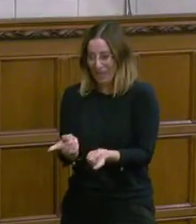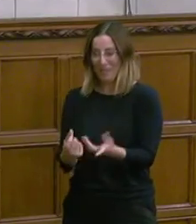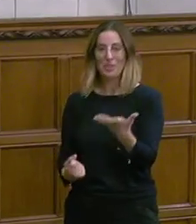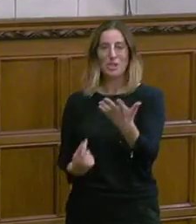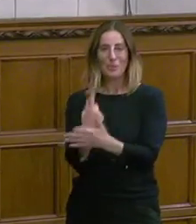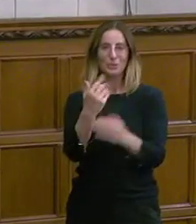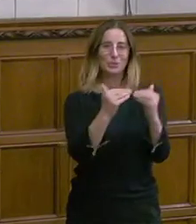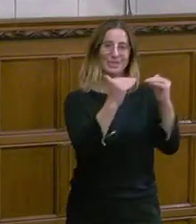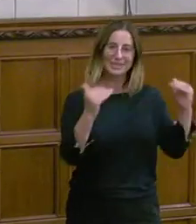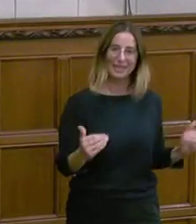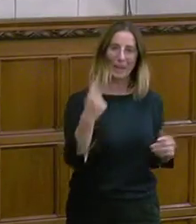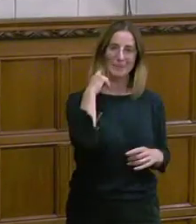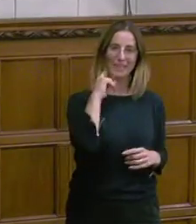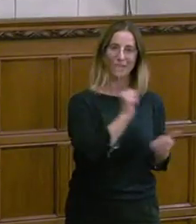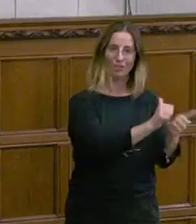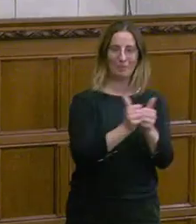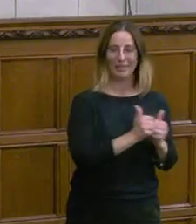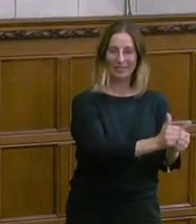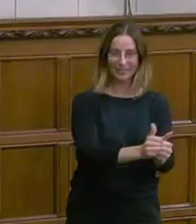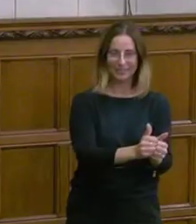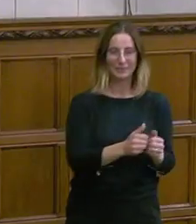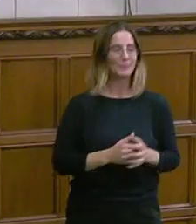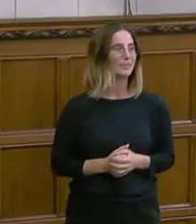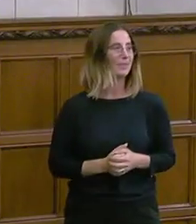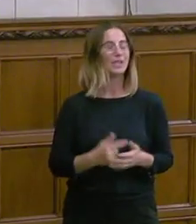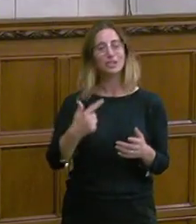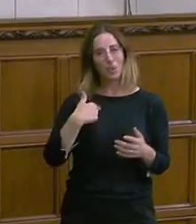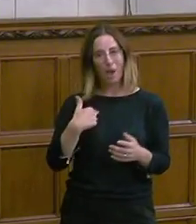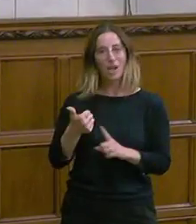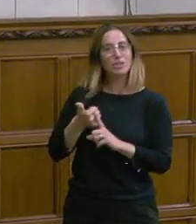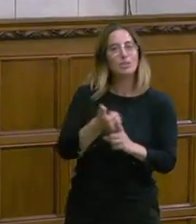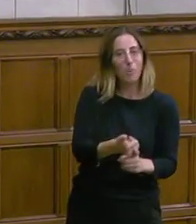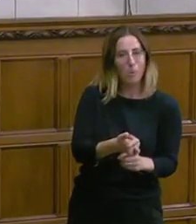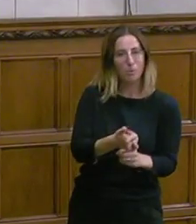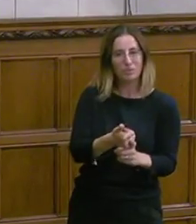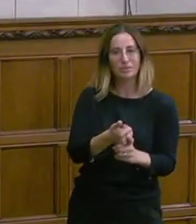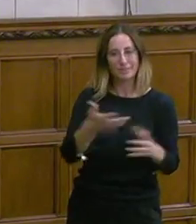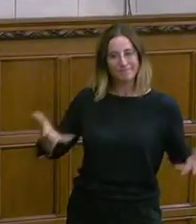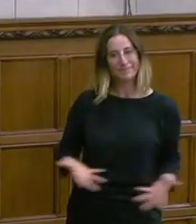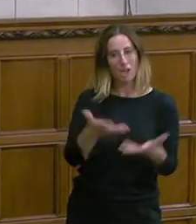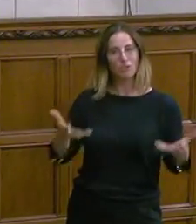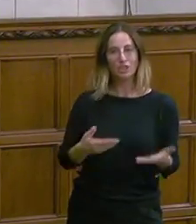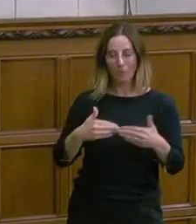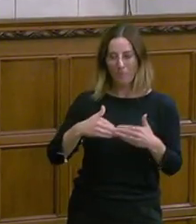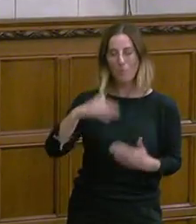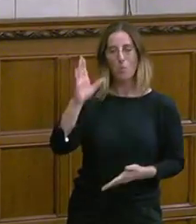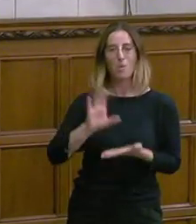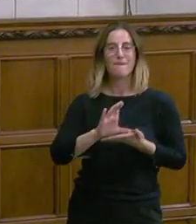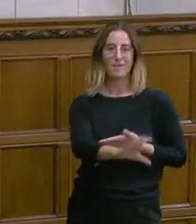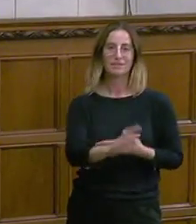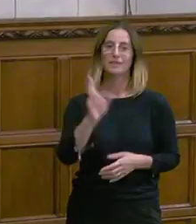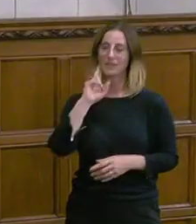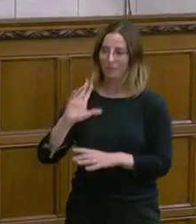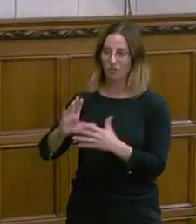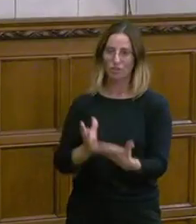I join my honourable members and colleagues across this House and support the calls for funding for deaf children's services as outlined by the honourable member for